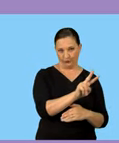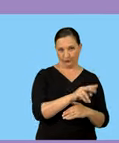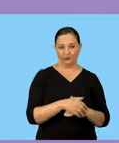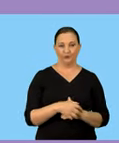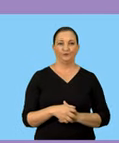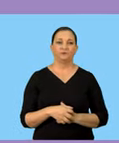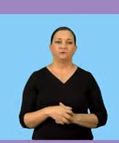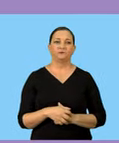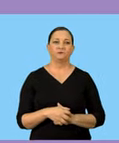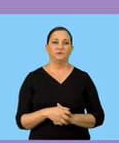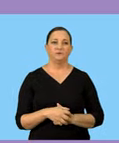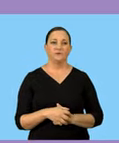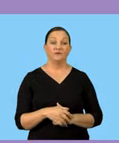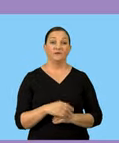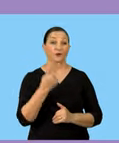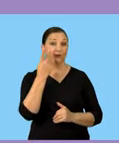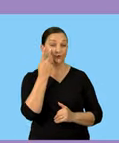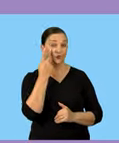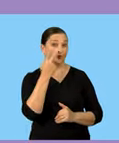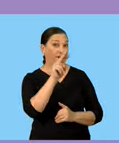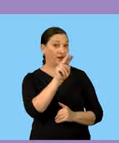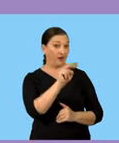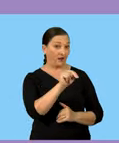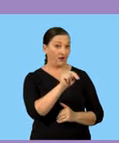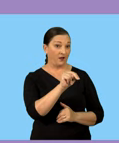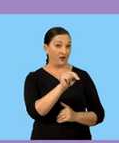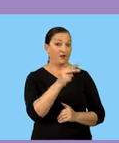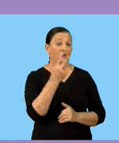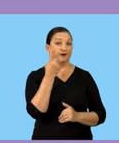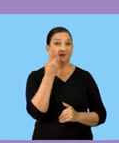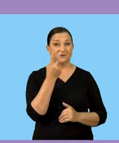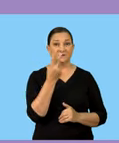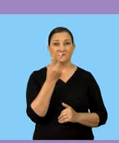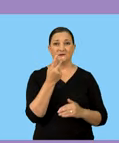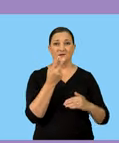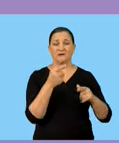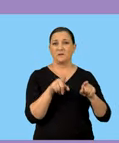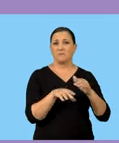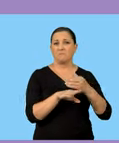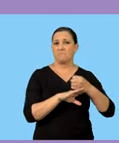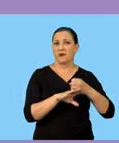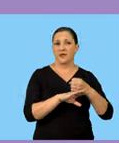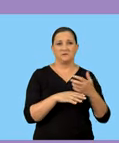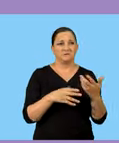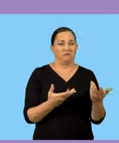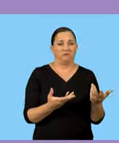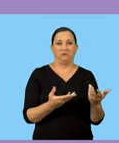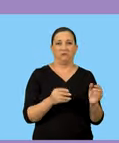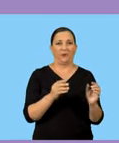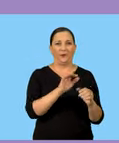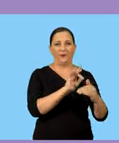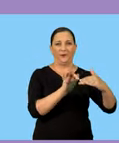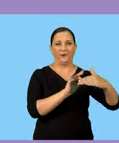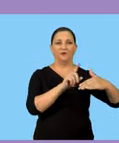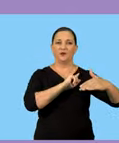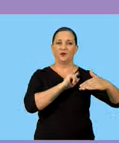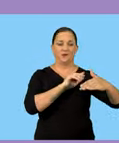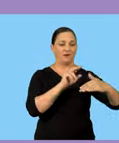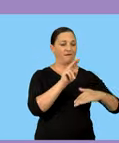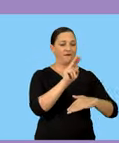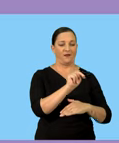1, that is 2. And then when we are looking at the n and we are seeing if it has the same